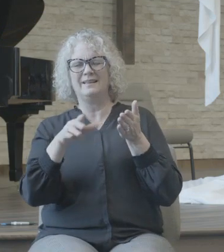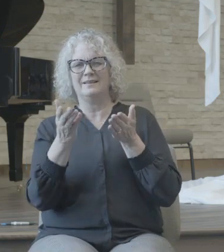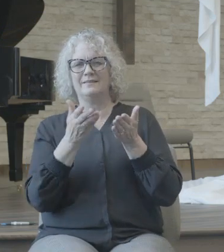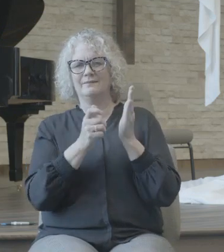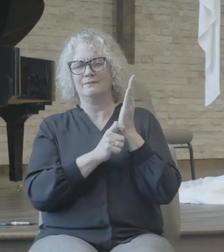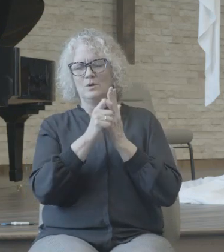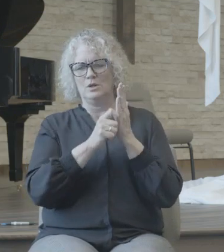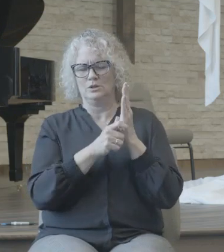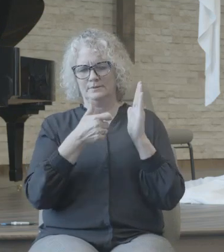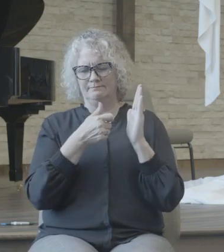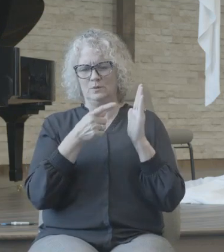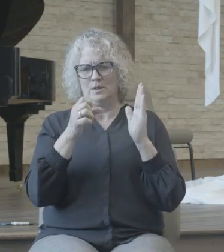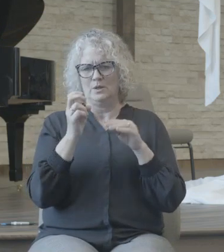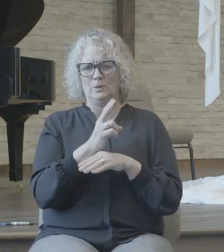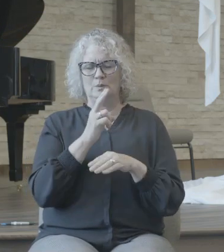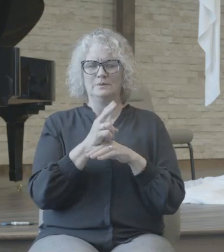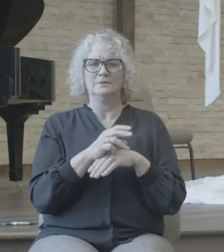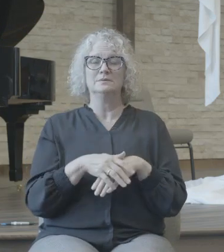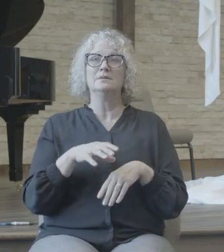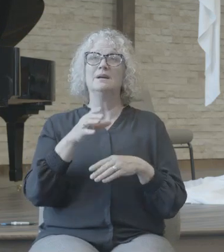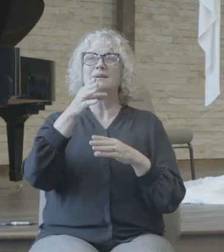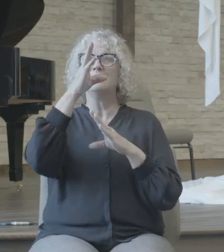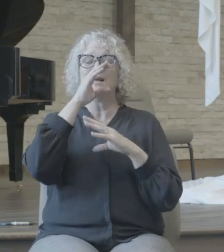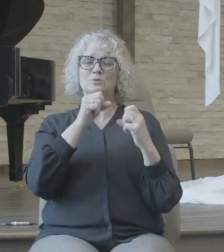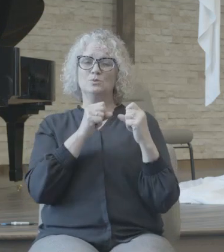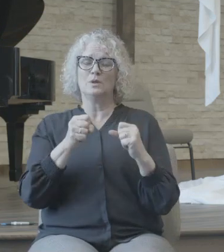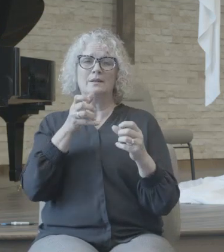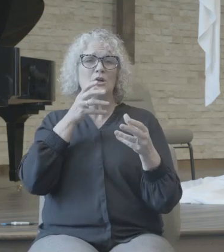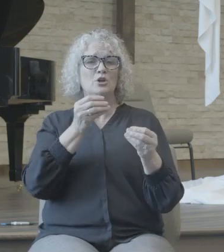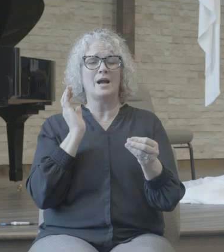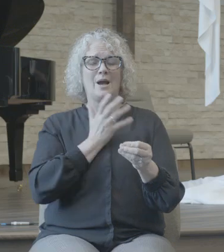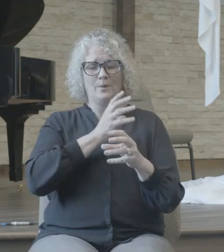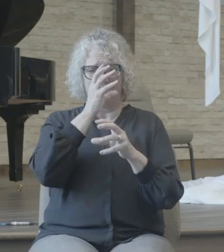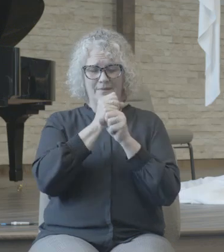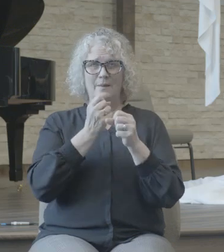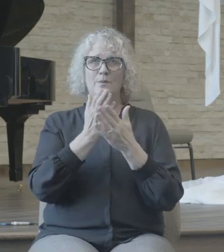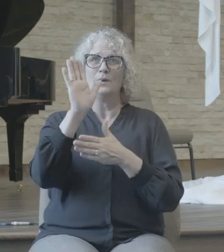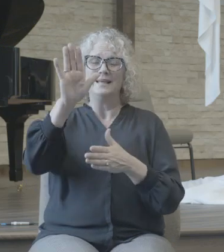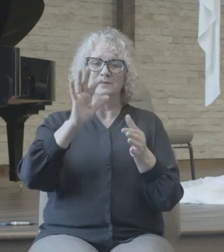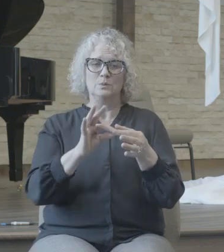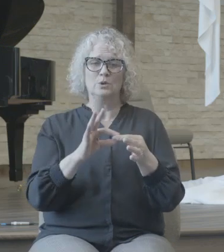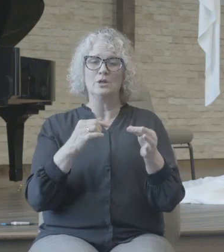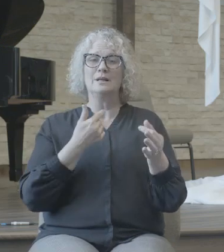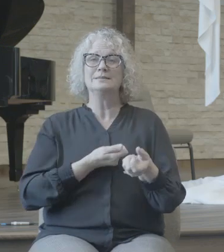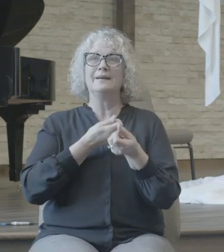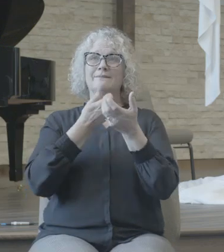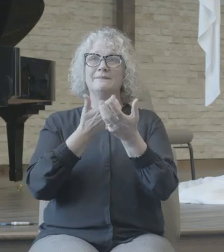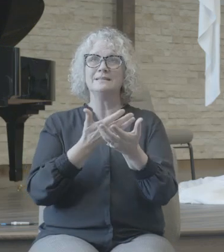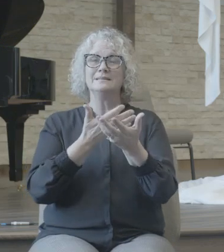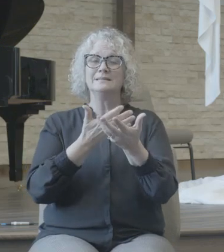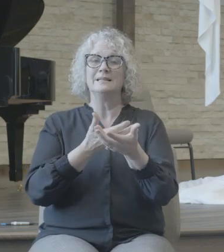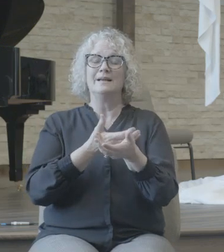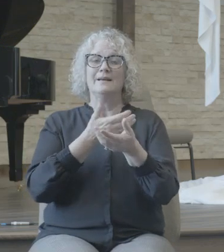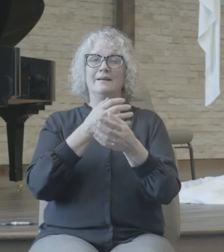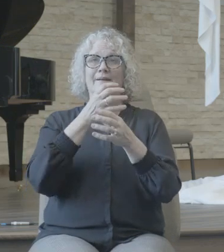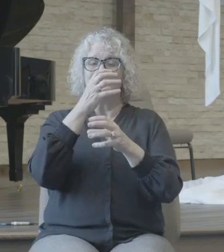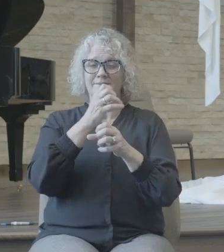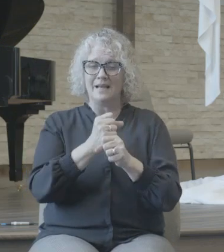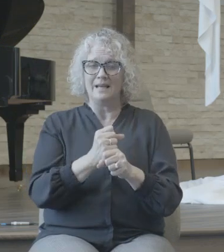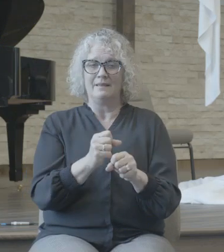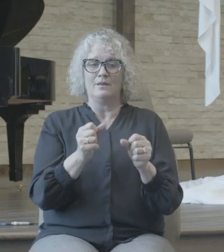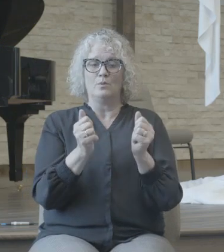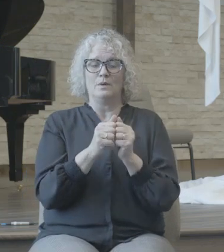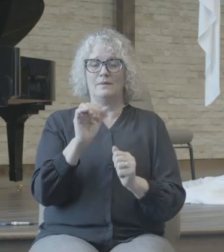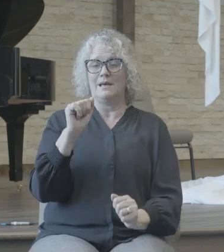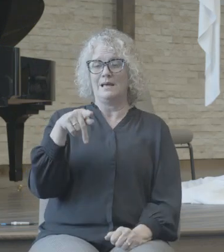has strengthened and nourished our faith through his word today, so let's confess that faith. Let's speak together the words of